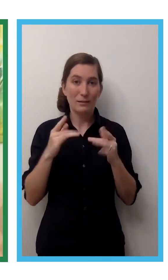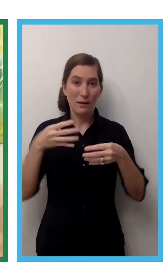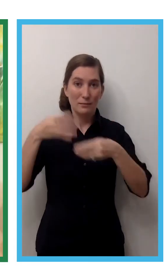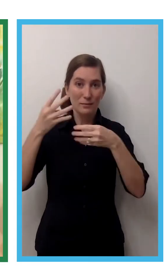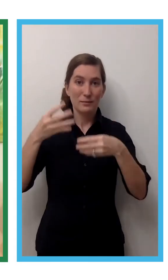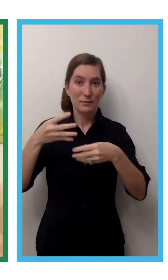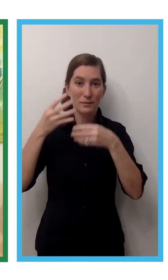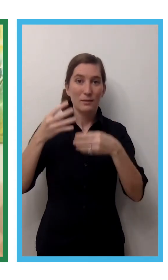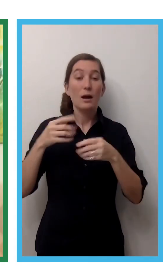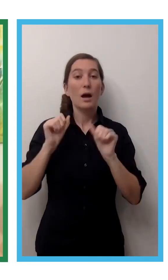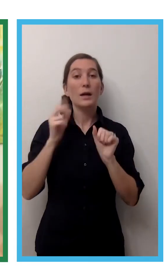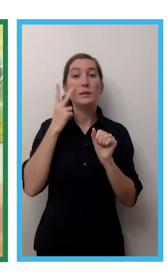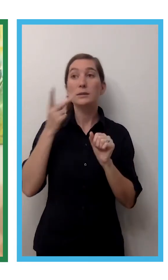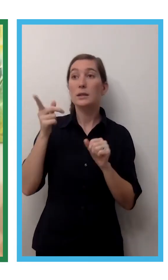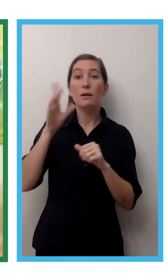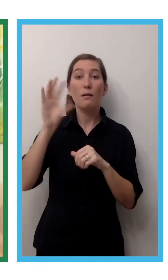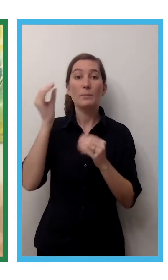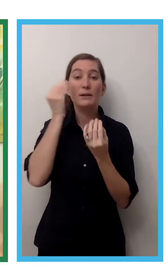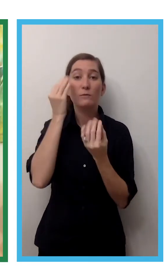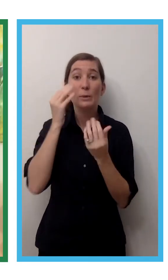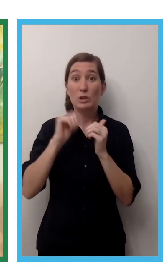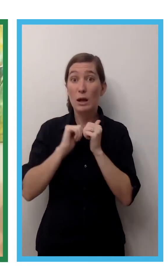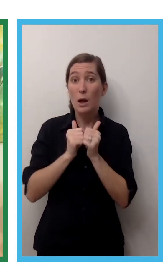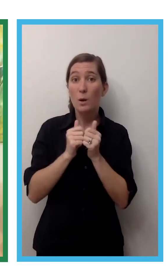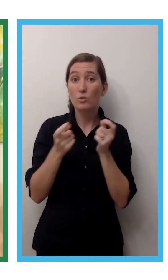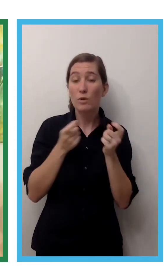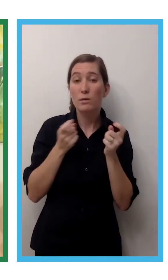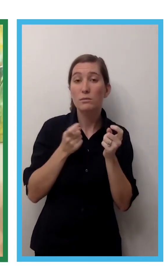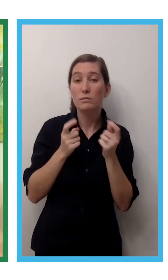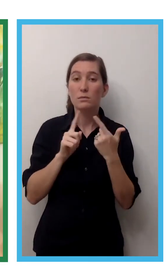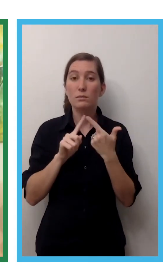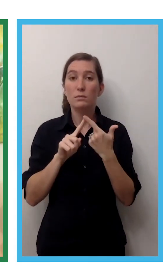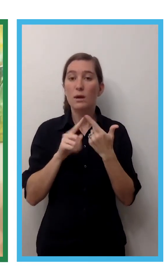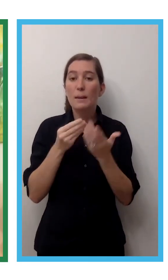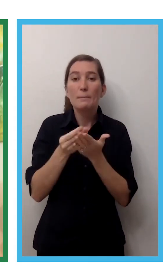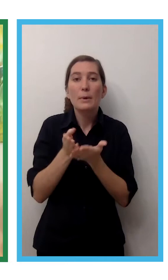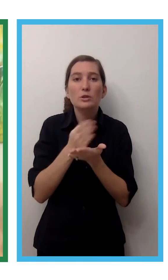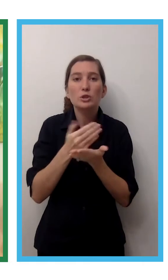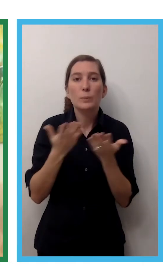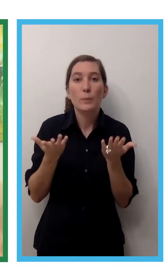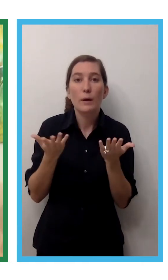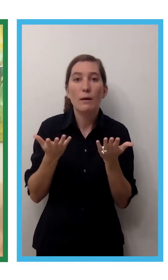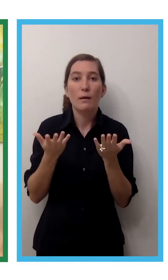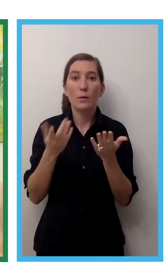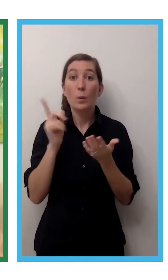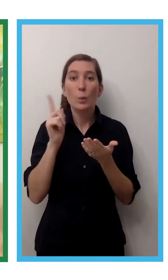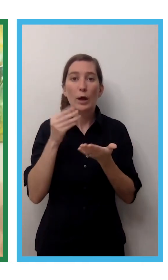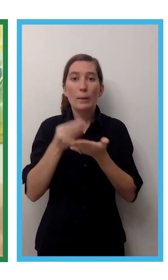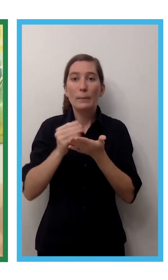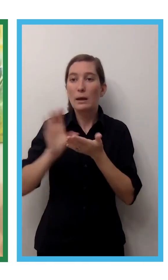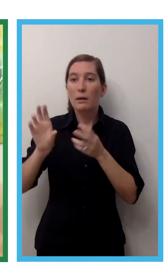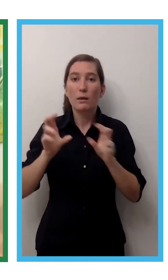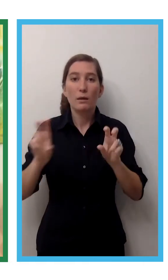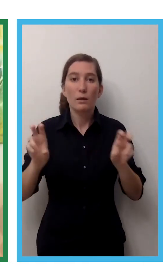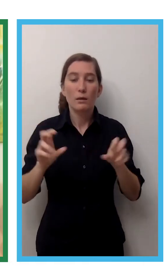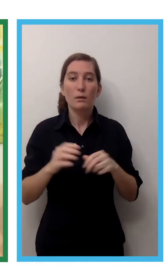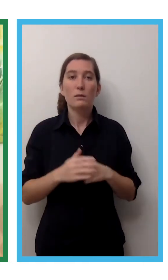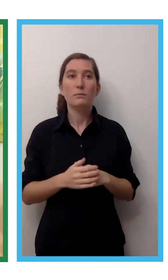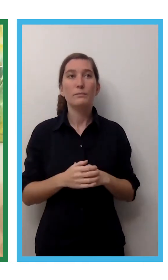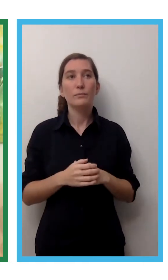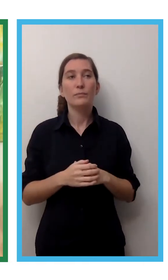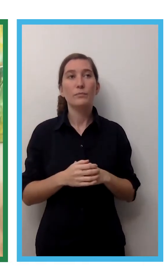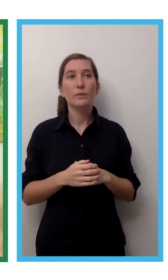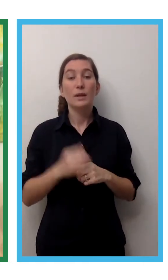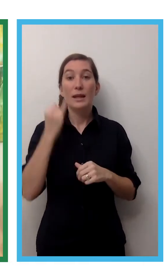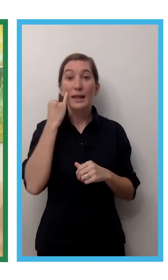ago, if two guys had been arrested and taken out of a Starbucks, nobody would have known it. Now it goes viral